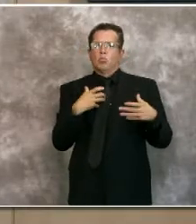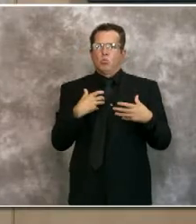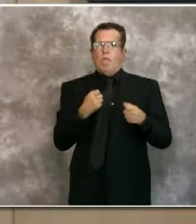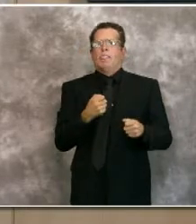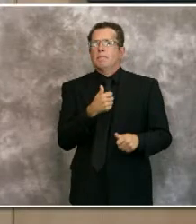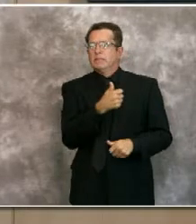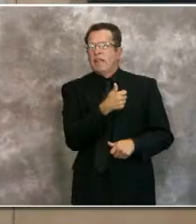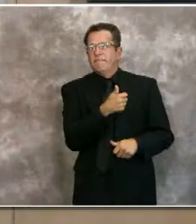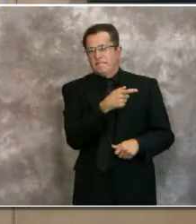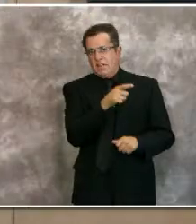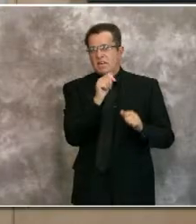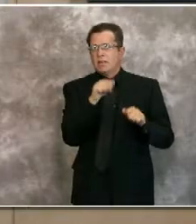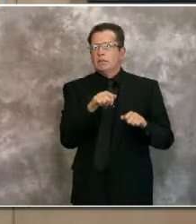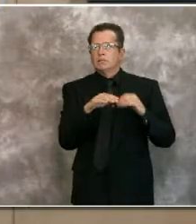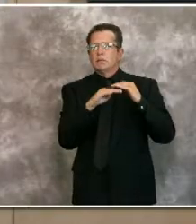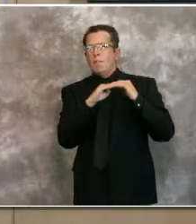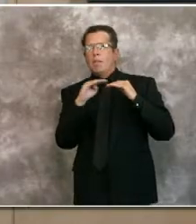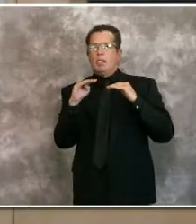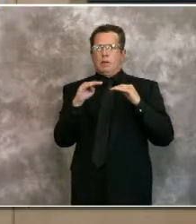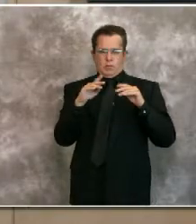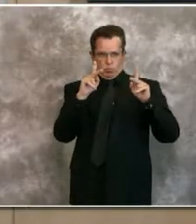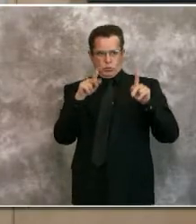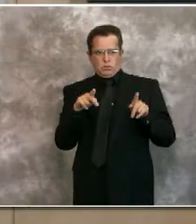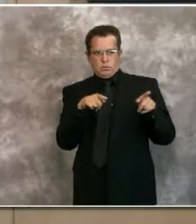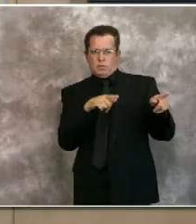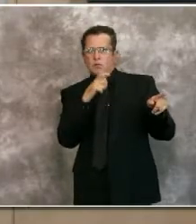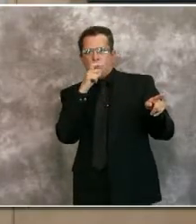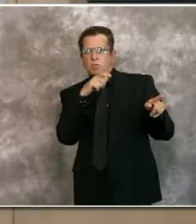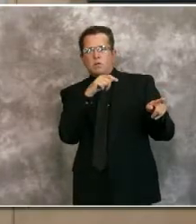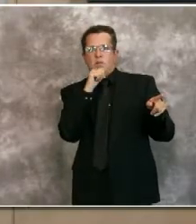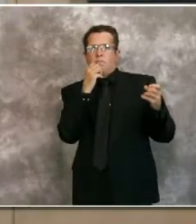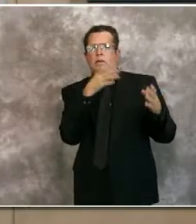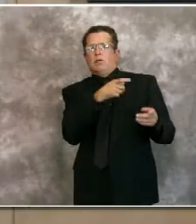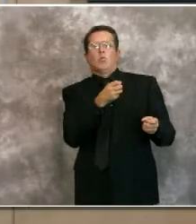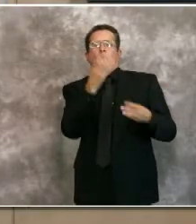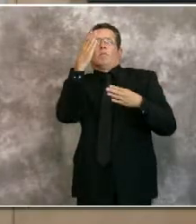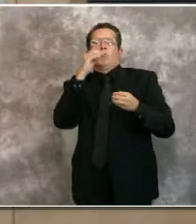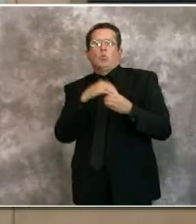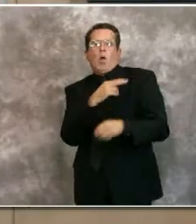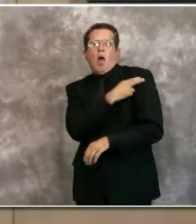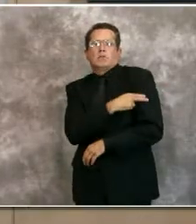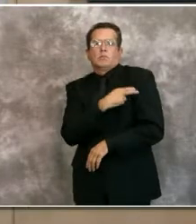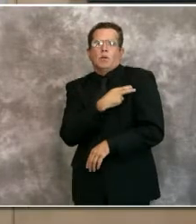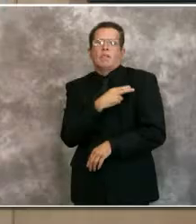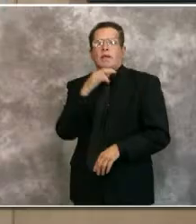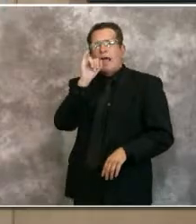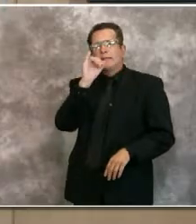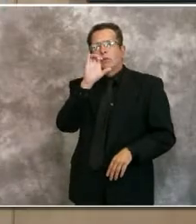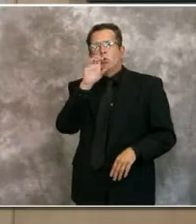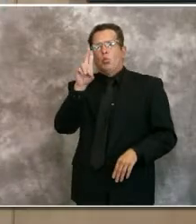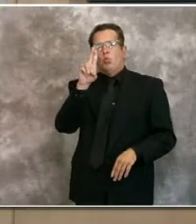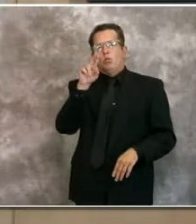the stability of the number of people that require hospitalization and ICU care.